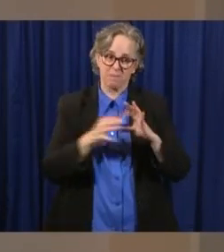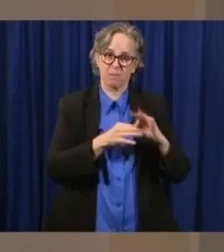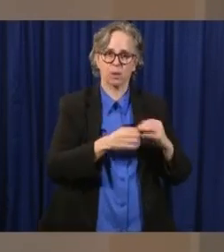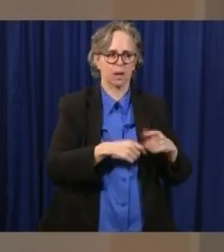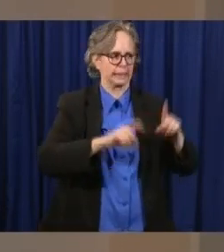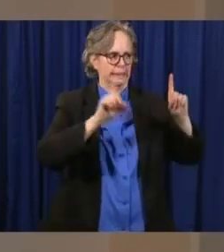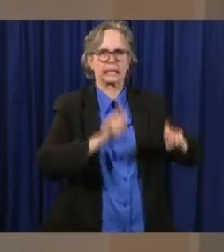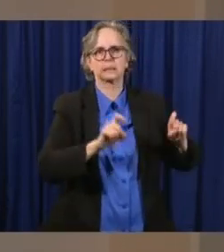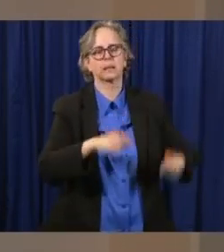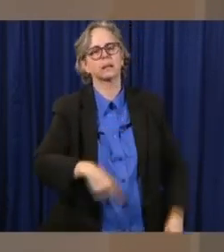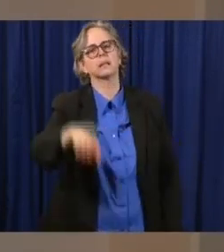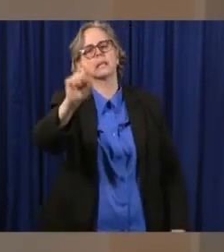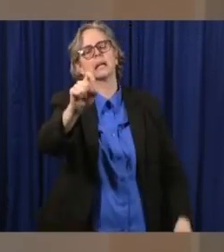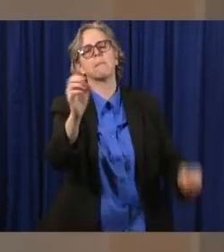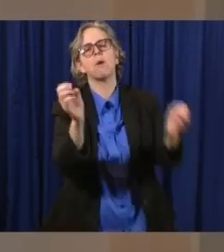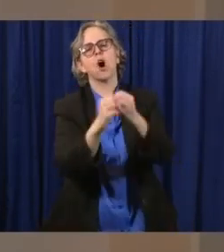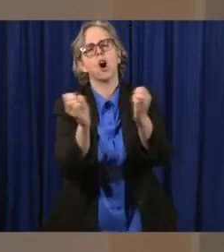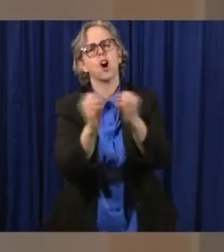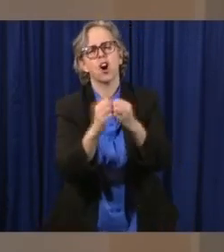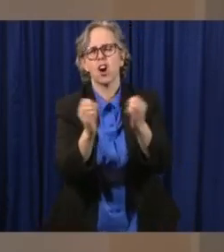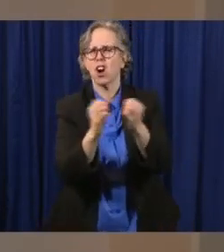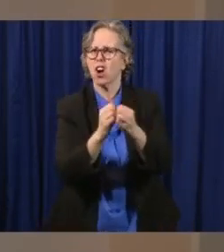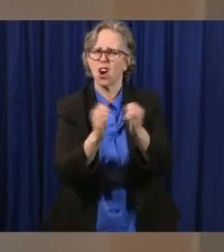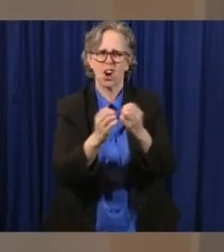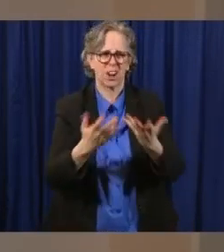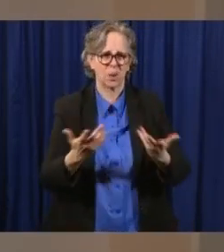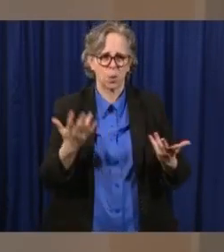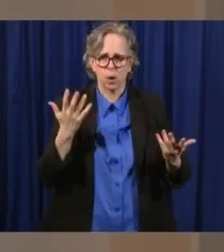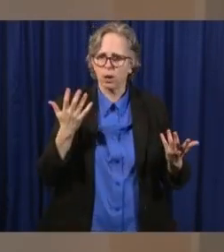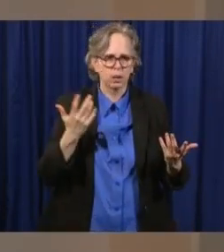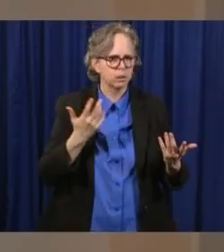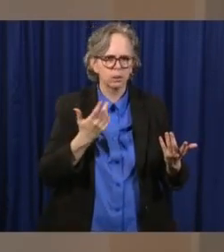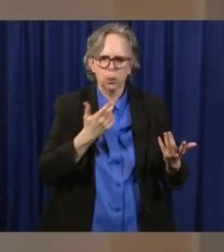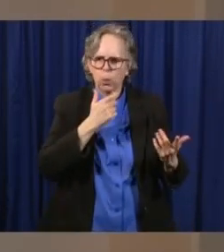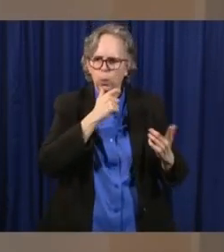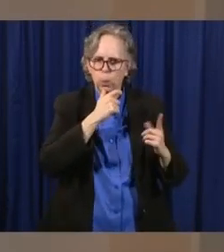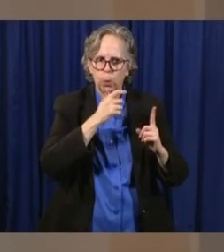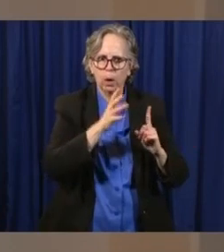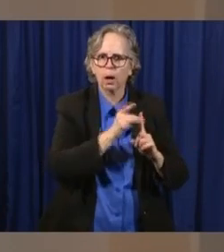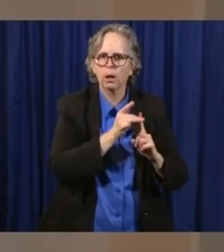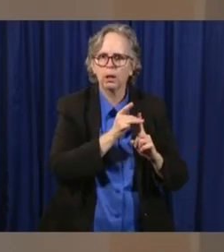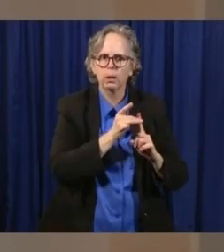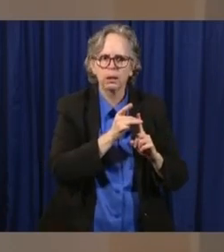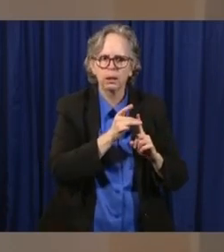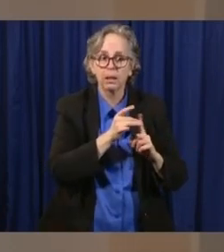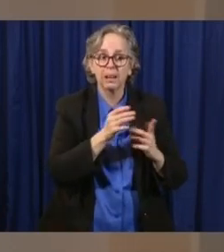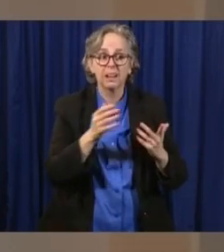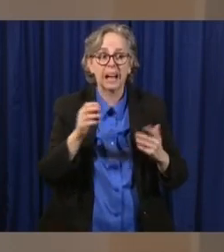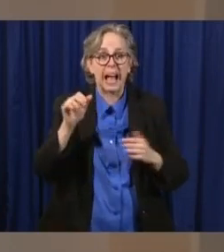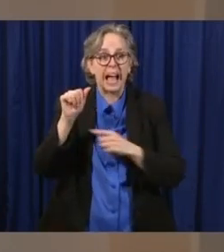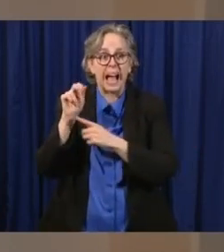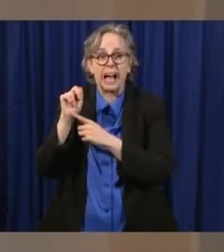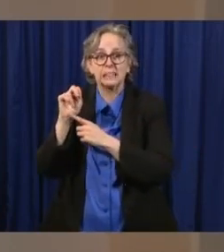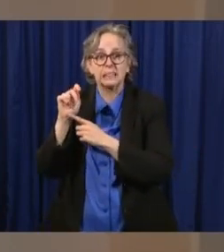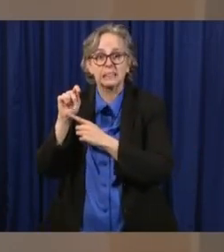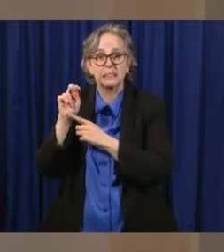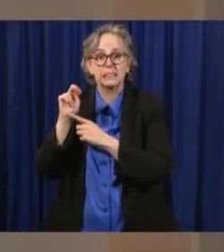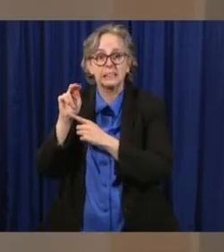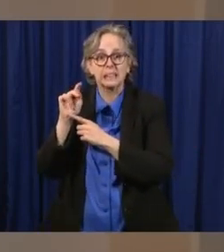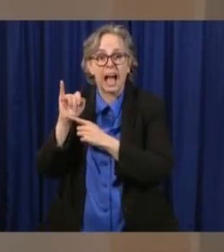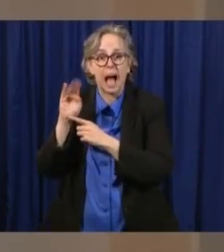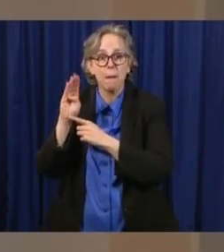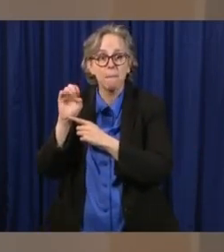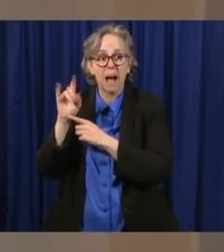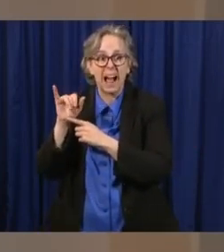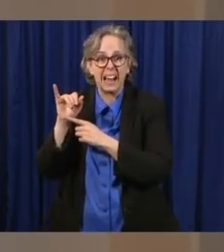More tests determine who's carrying the virus, and then the antibody testing that we've been working on is very important because we'll know once we have that who has